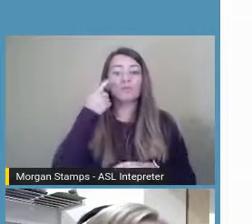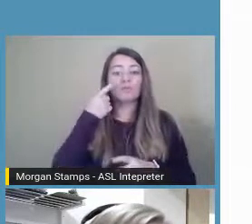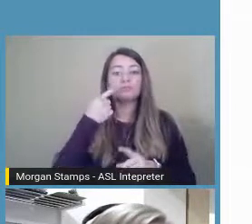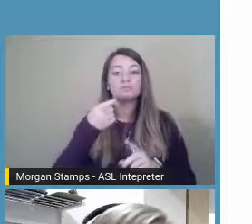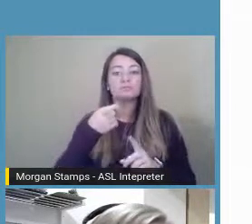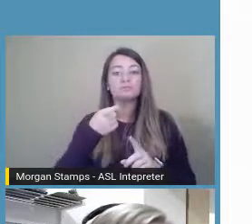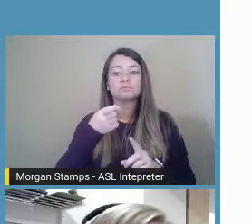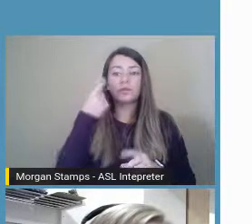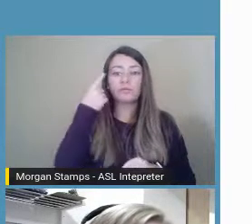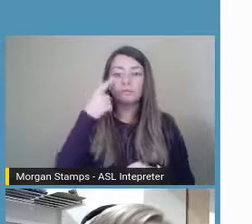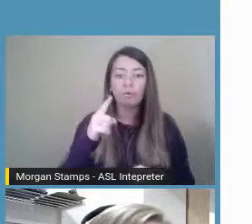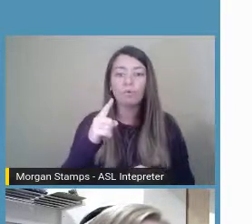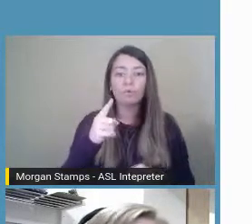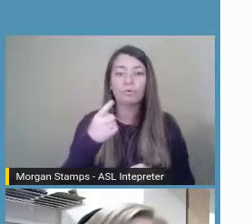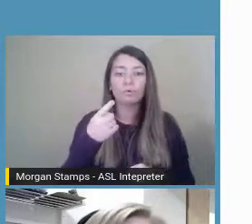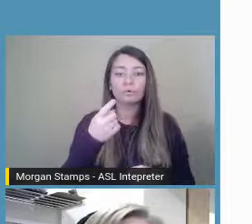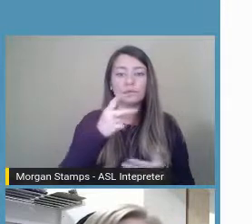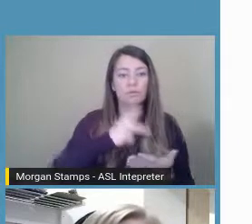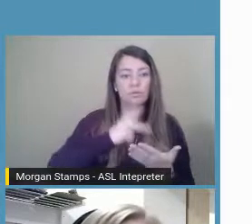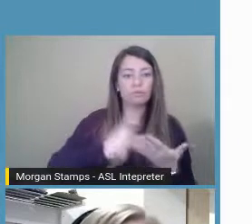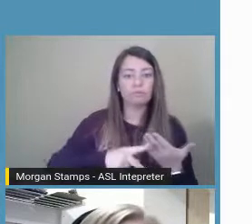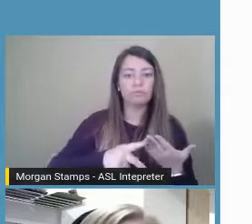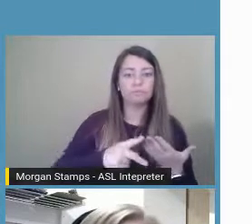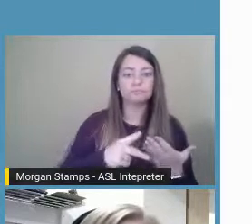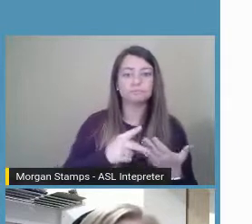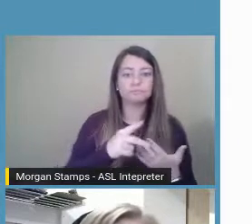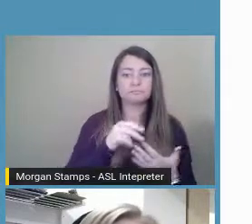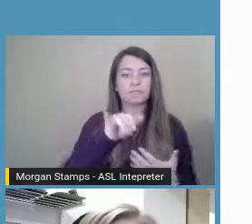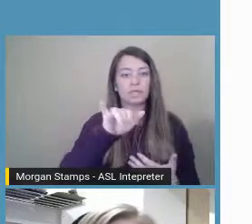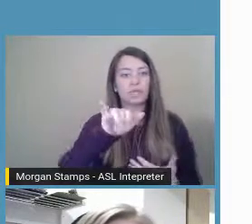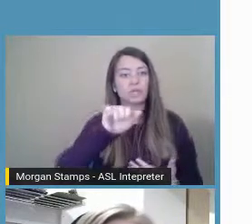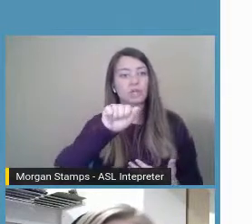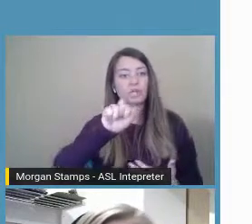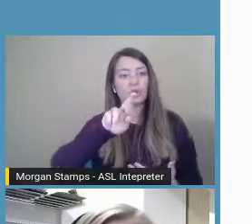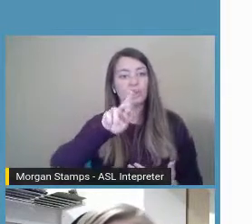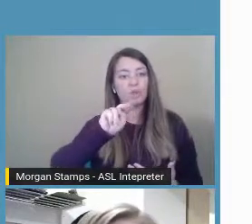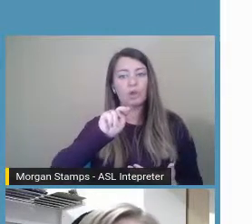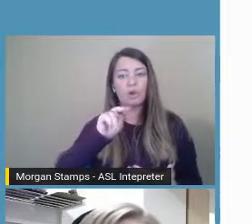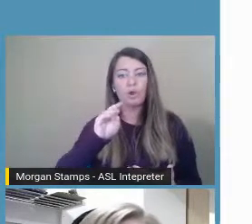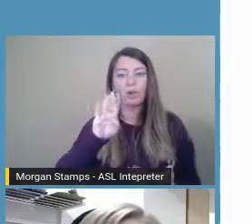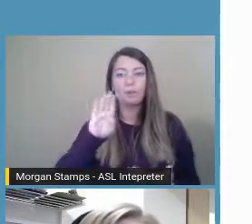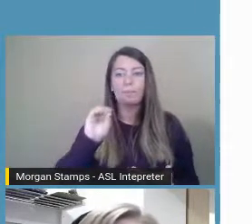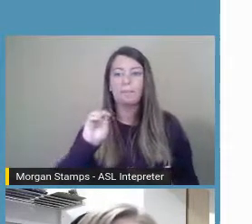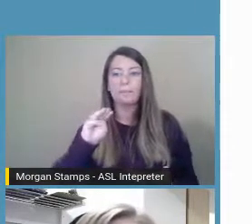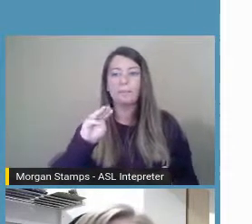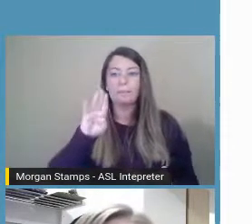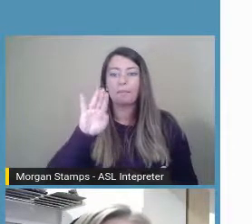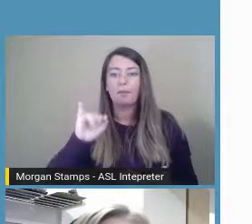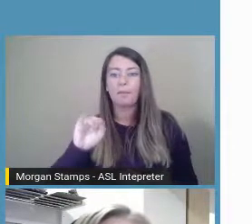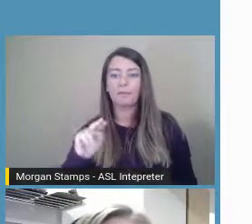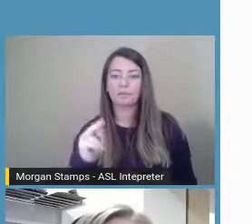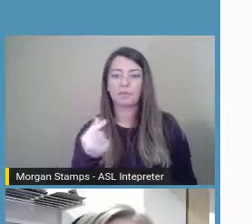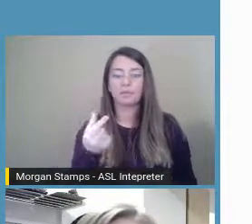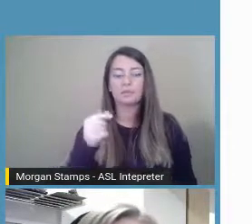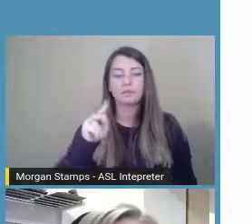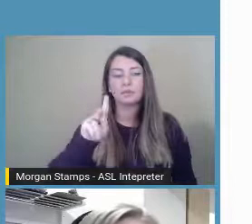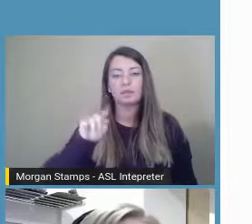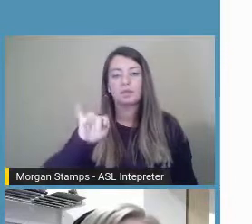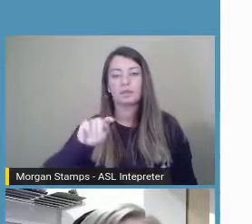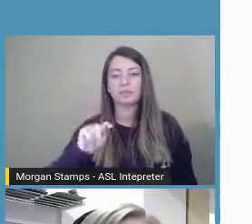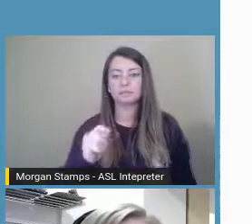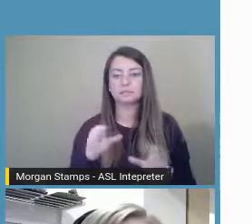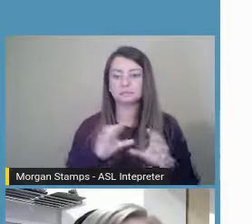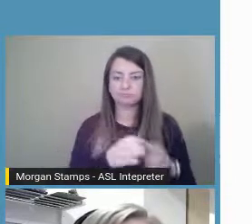and community partners. For all of these Third Thursday programs that I've gone through, the museum's cafe